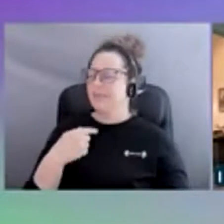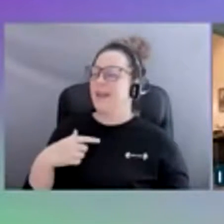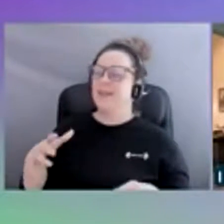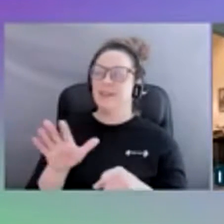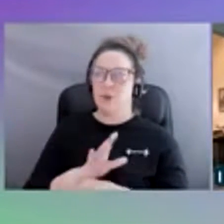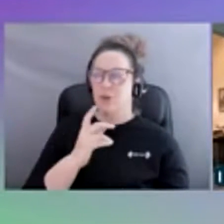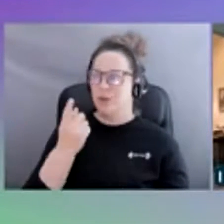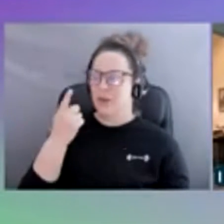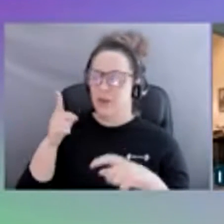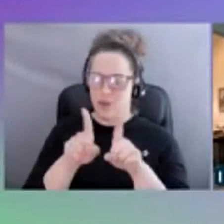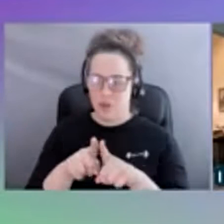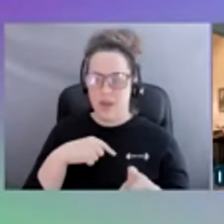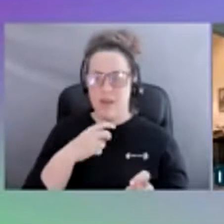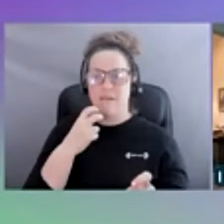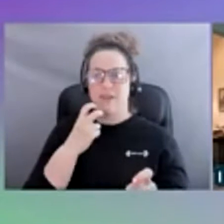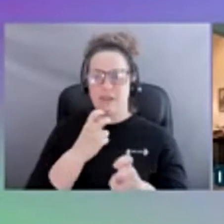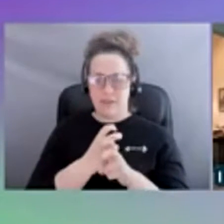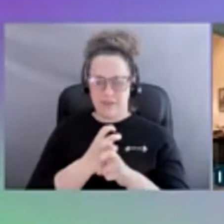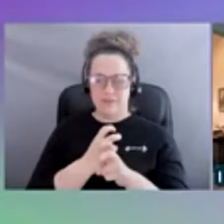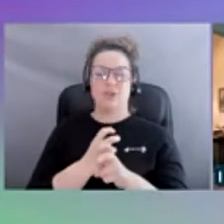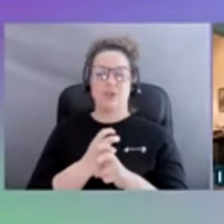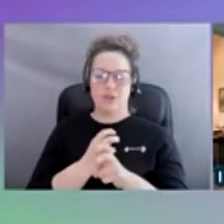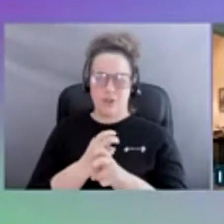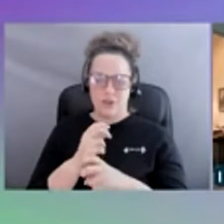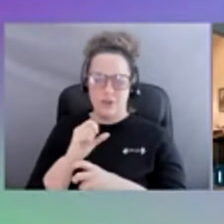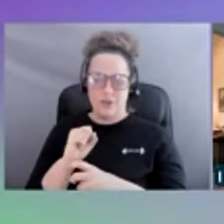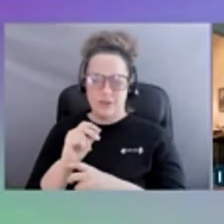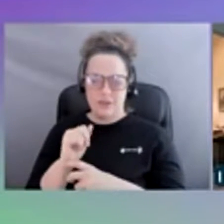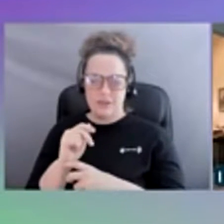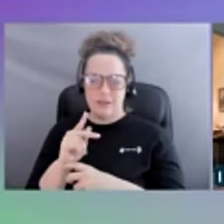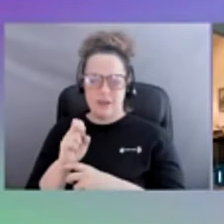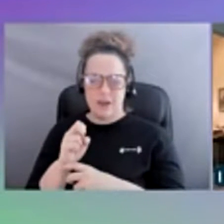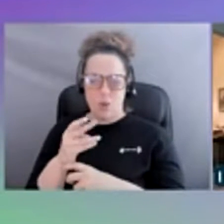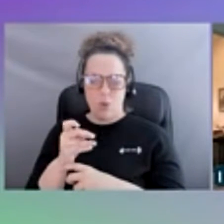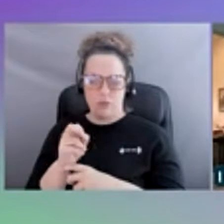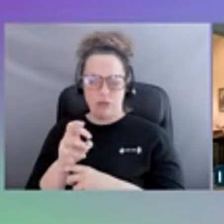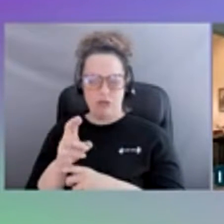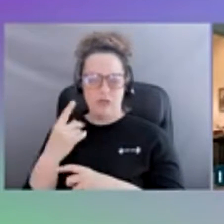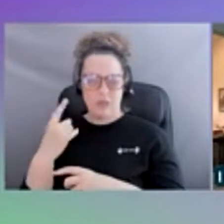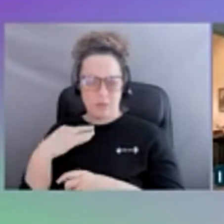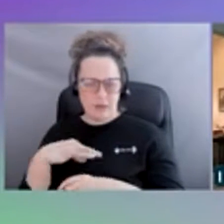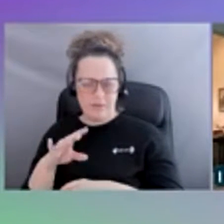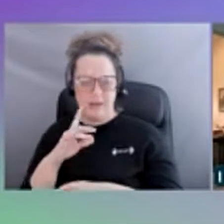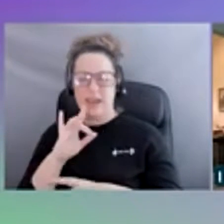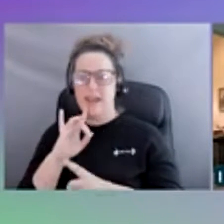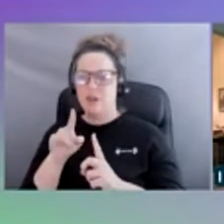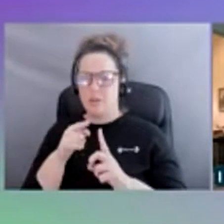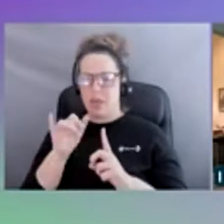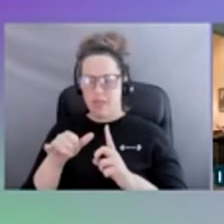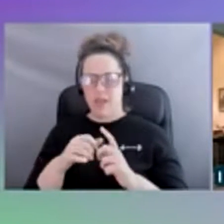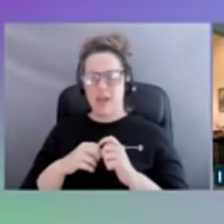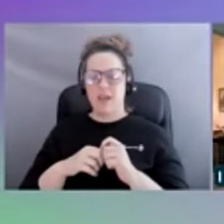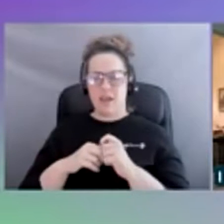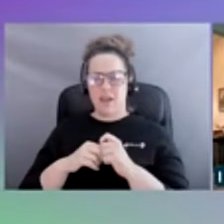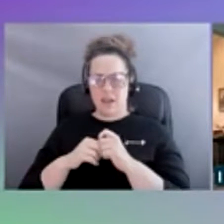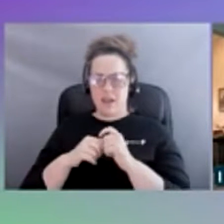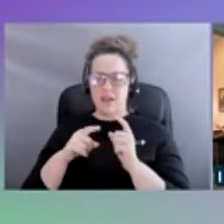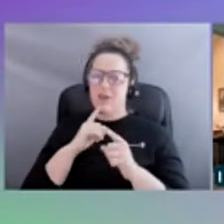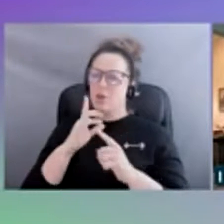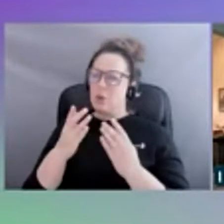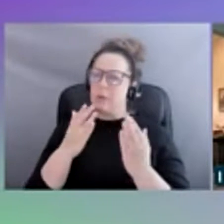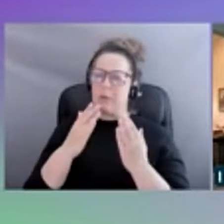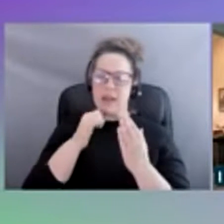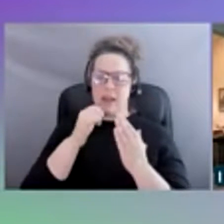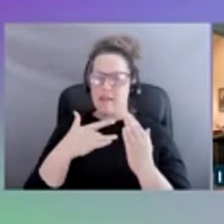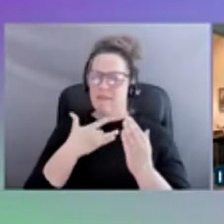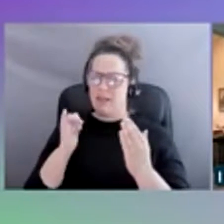And I had a really difficult stakeholder years ago. And I did talk about that. I'm like, well, you might